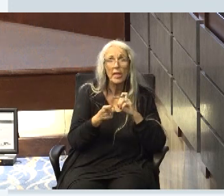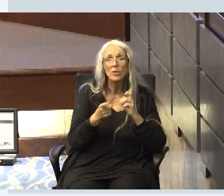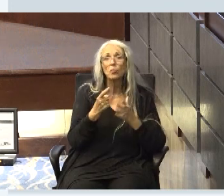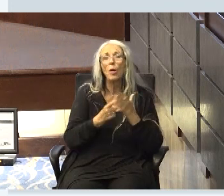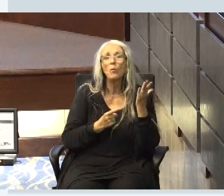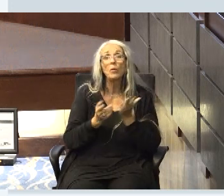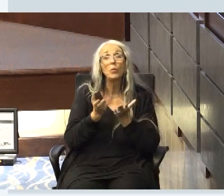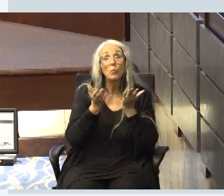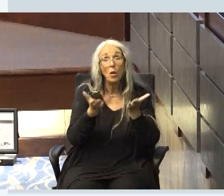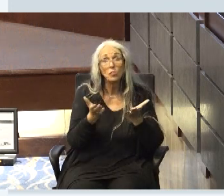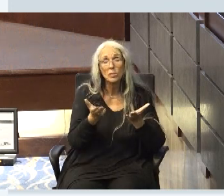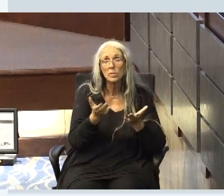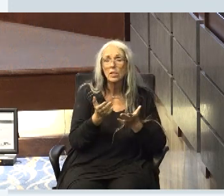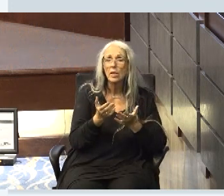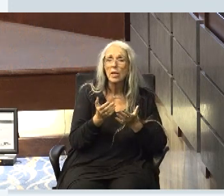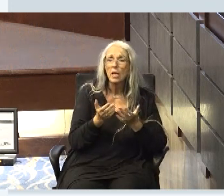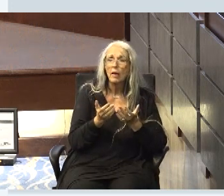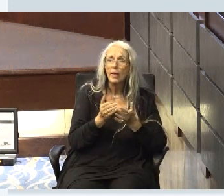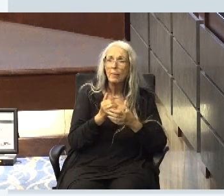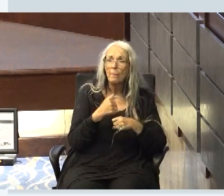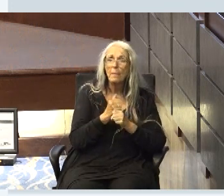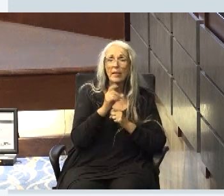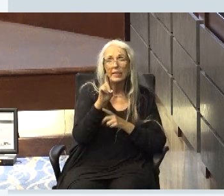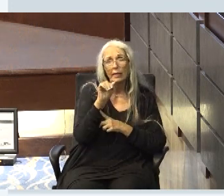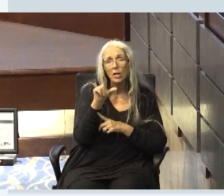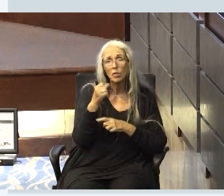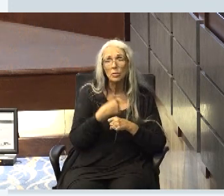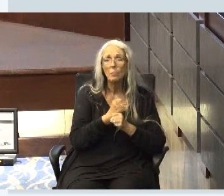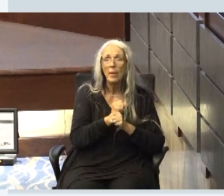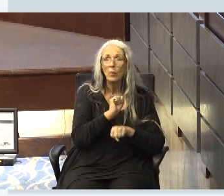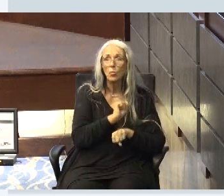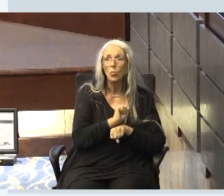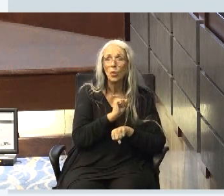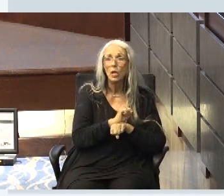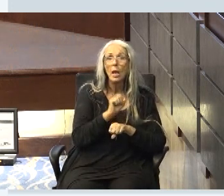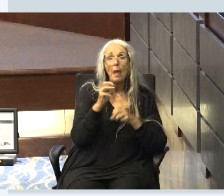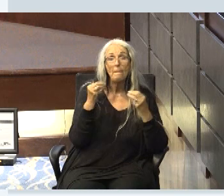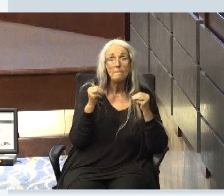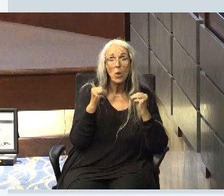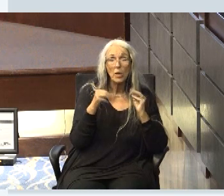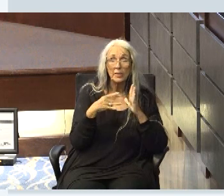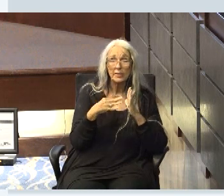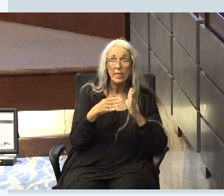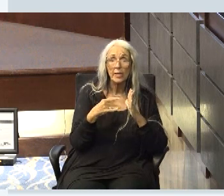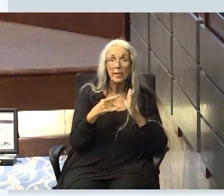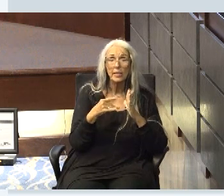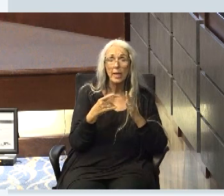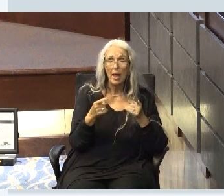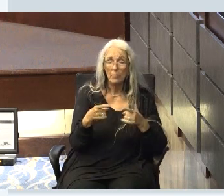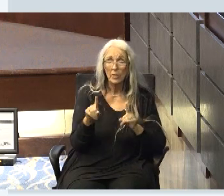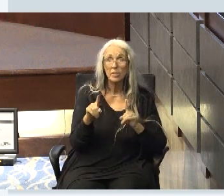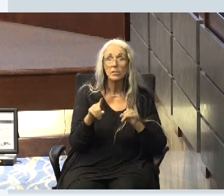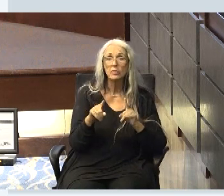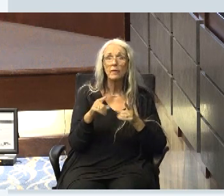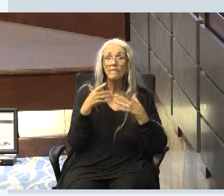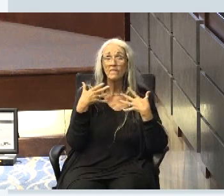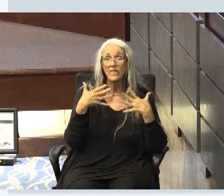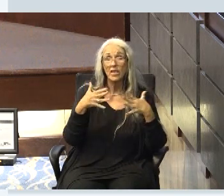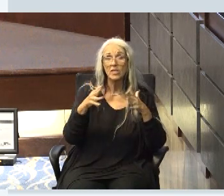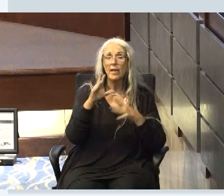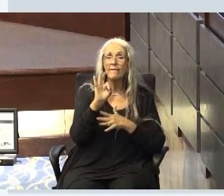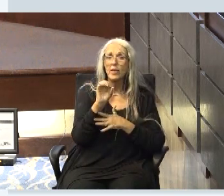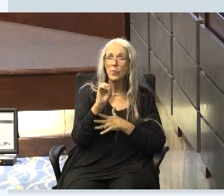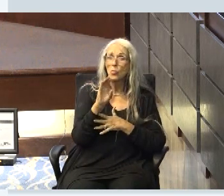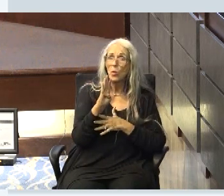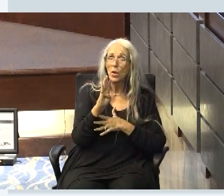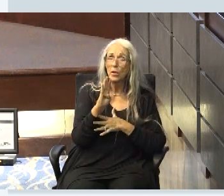proposing and broker the deals necessary to make that work. The market study plays out to wrap up in the February